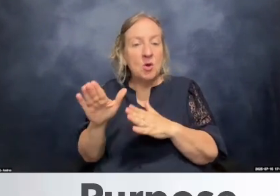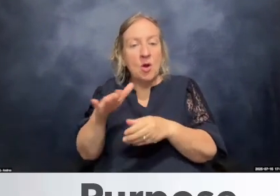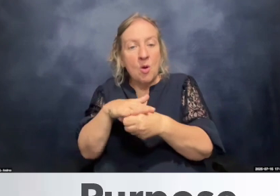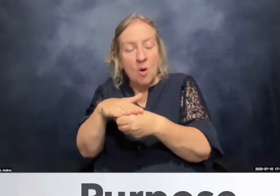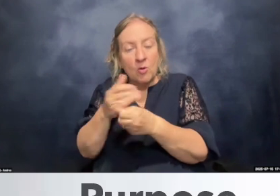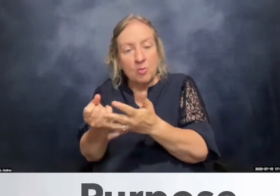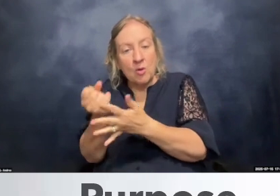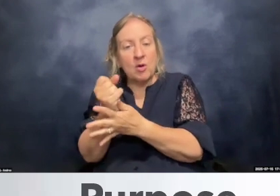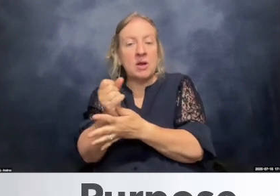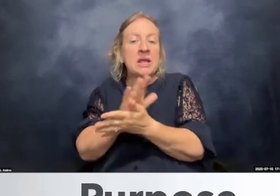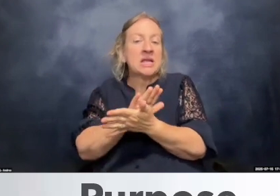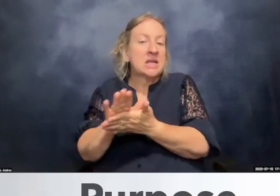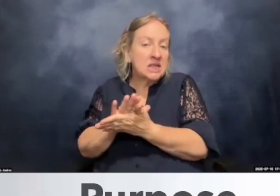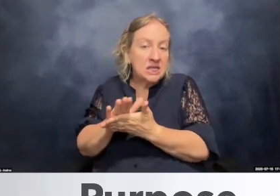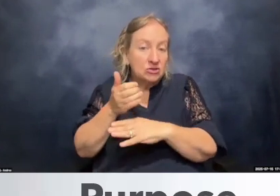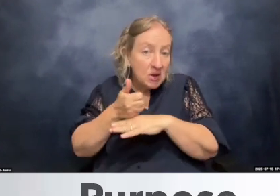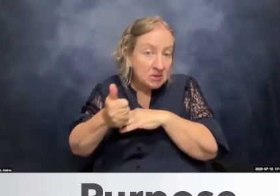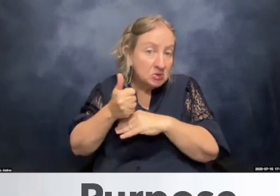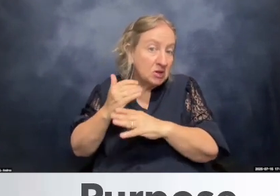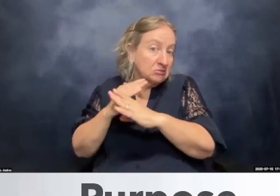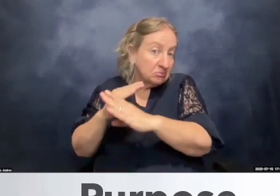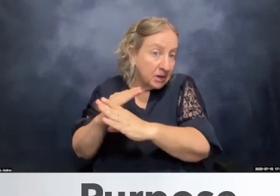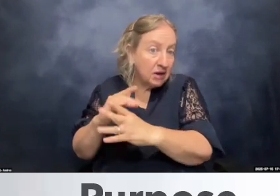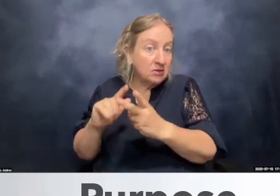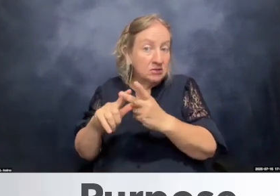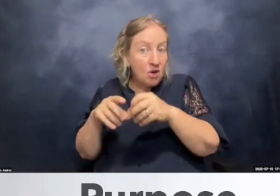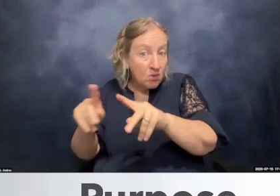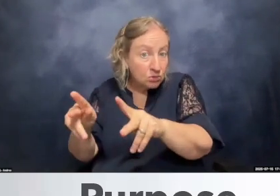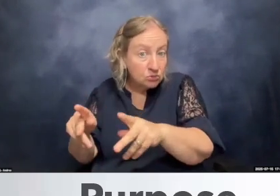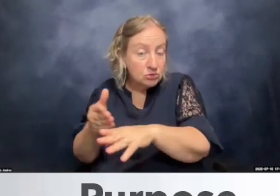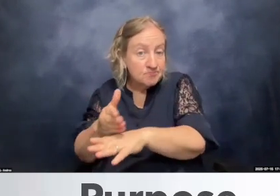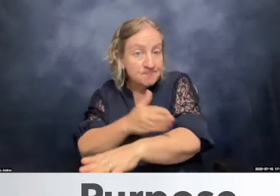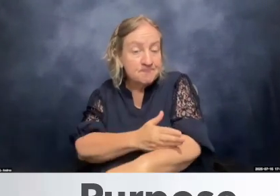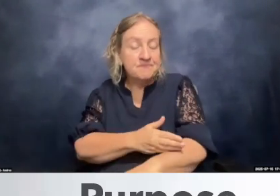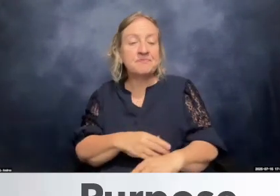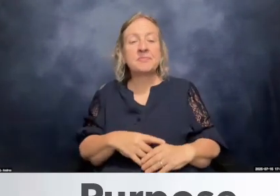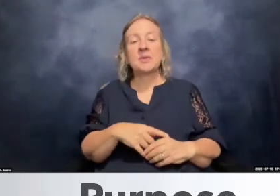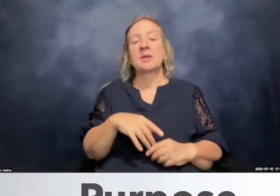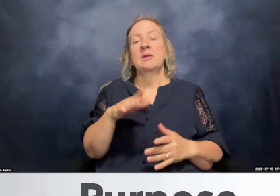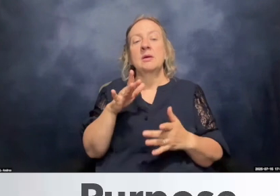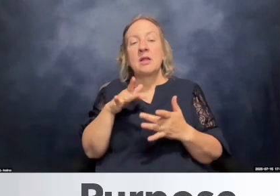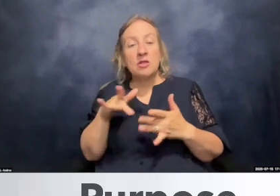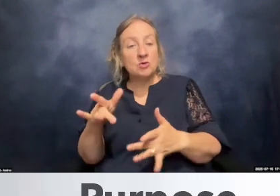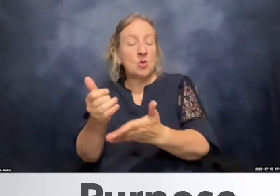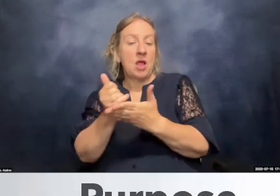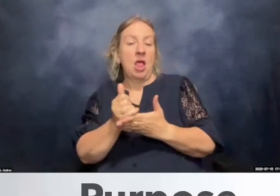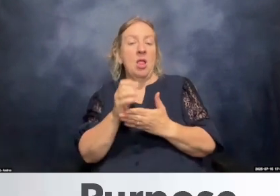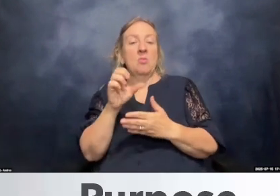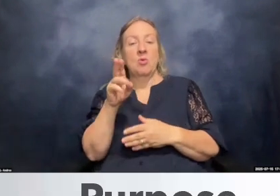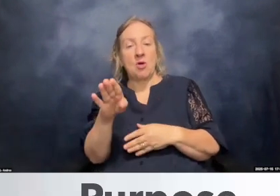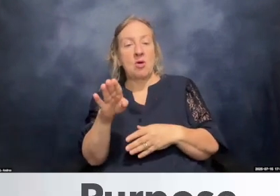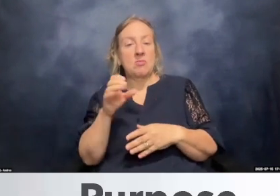clean transportation barriers and opportunities. 3, the tours help CARB staff shape policies that